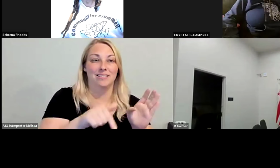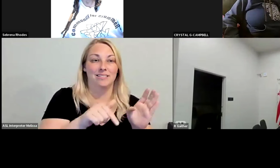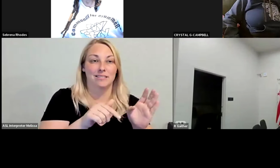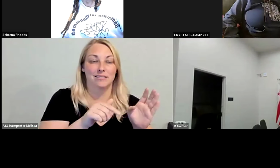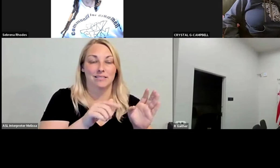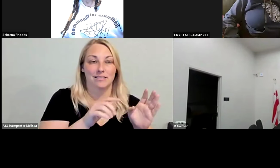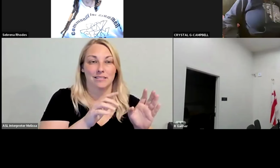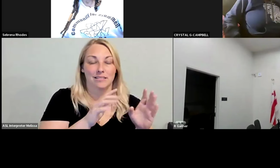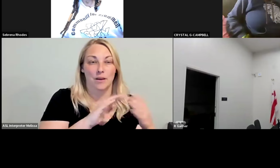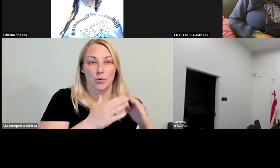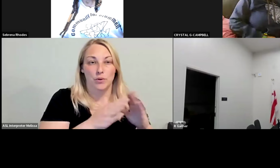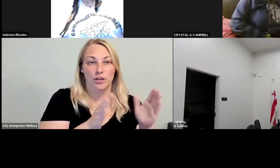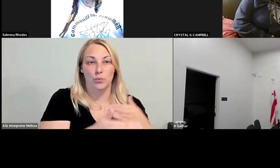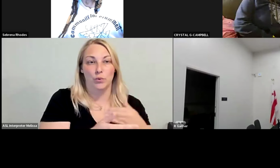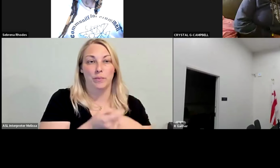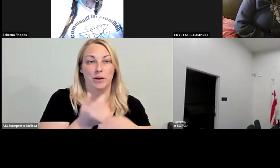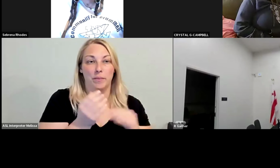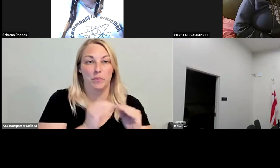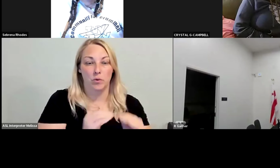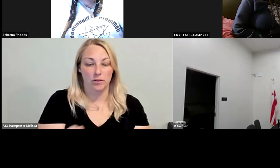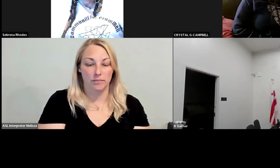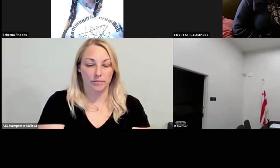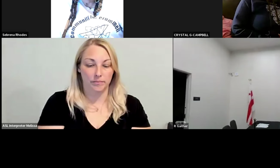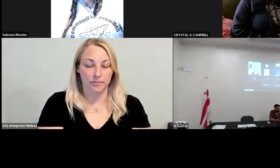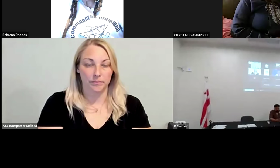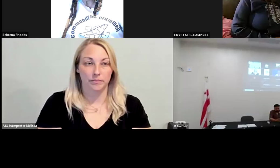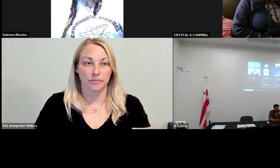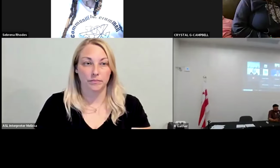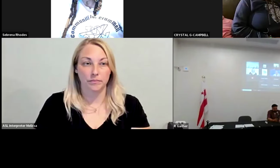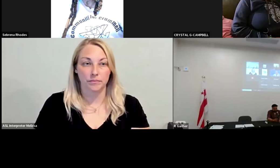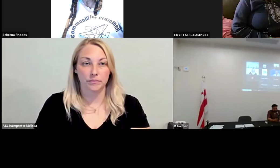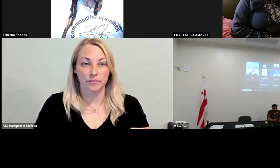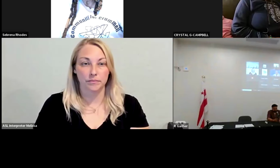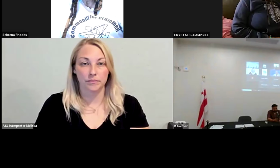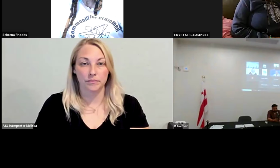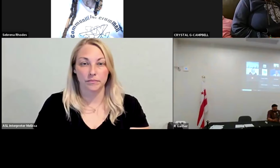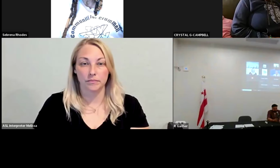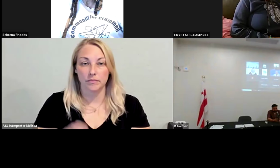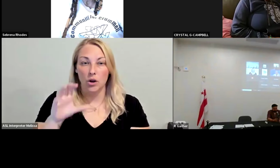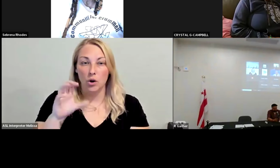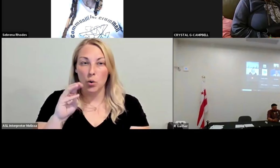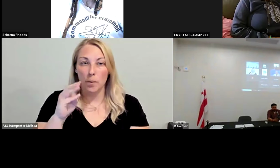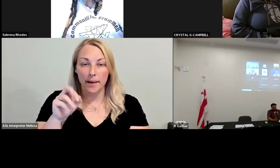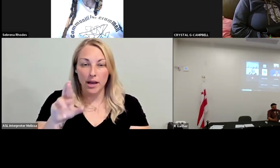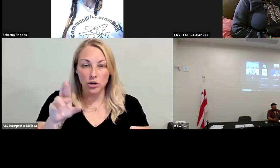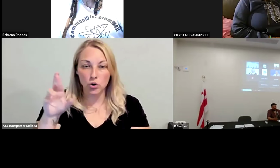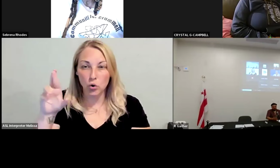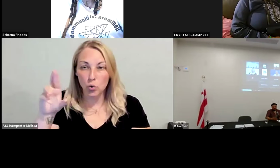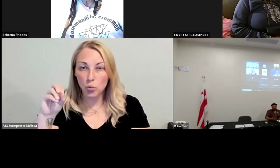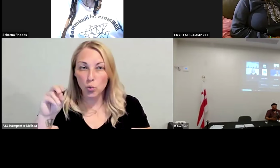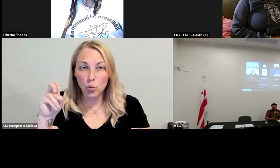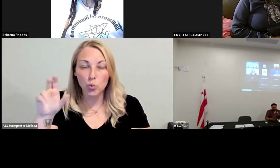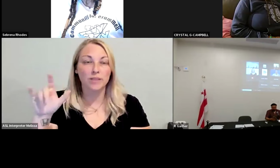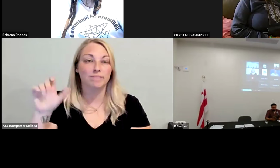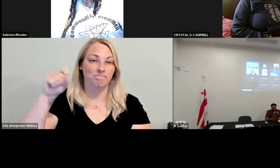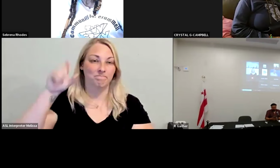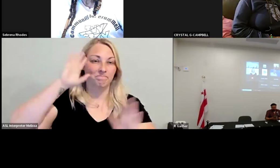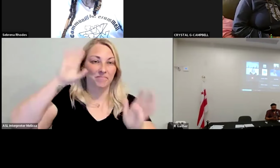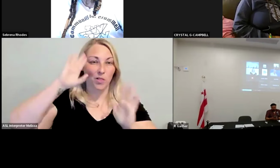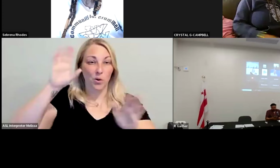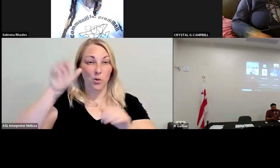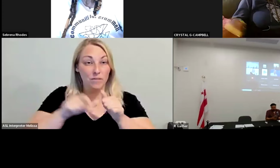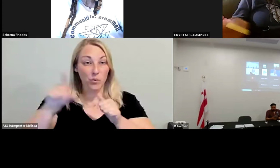Sure. Thank you, Commissioner. Mhm. Is it Commander Rooney? It is. Hi, Commissioner. Hi, everybody on the call. Can you